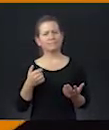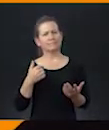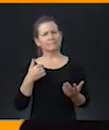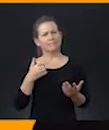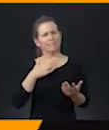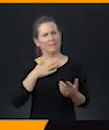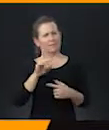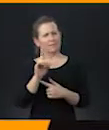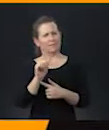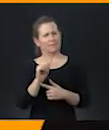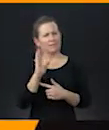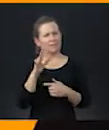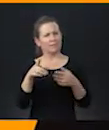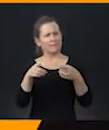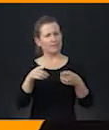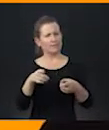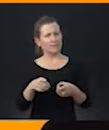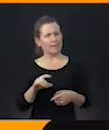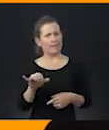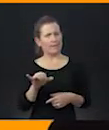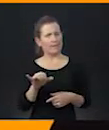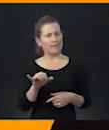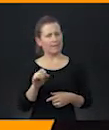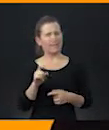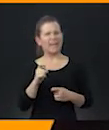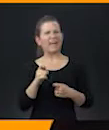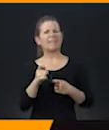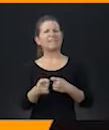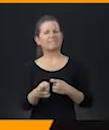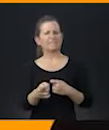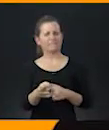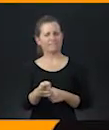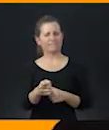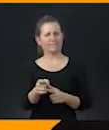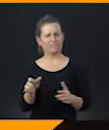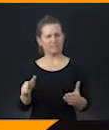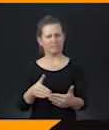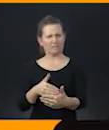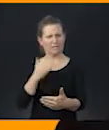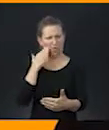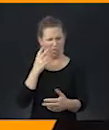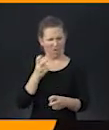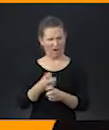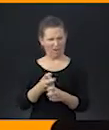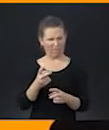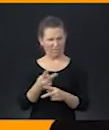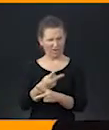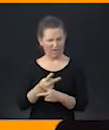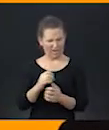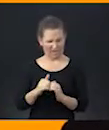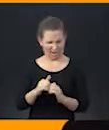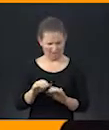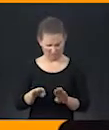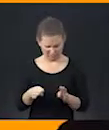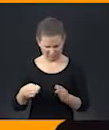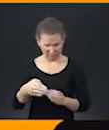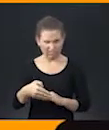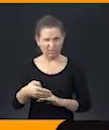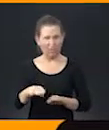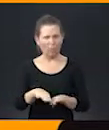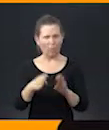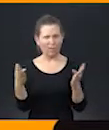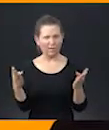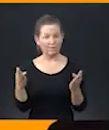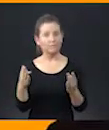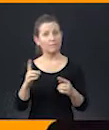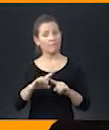I would describe my disability as a gift that was extremely hard to figure out how to open. But once I figured out how to